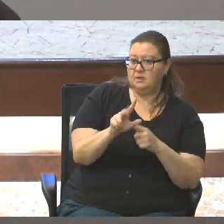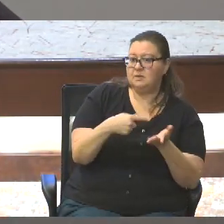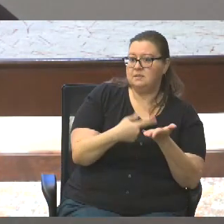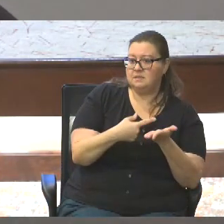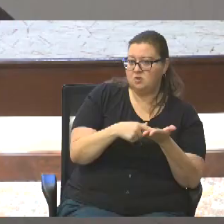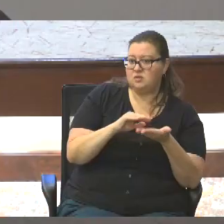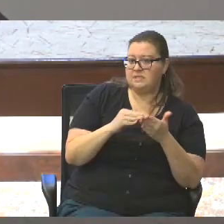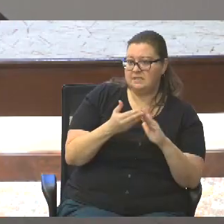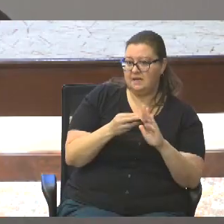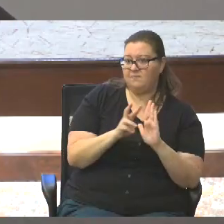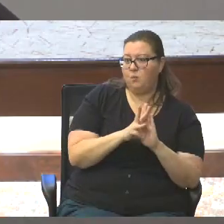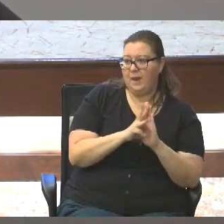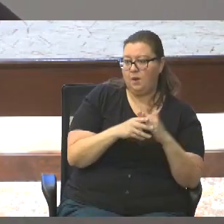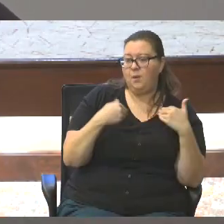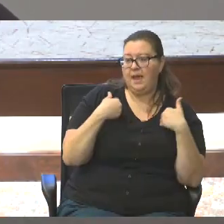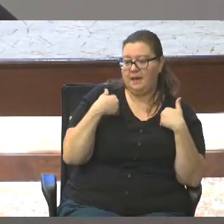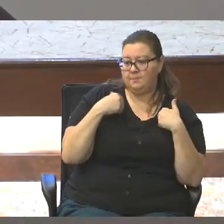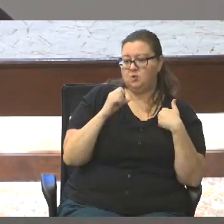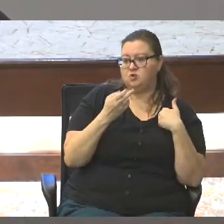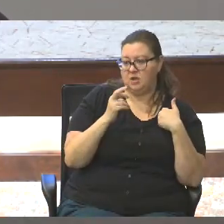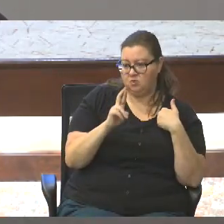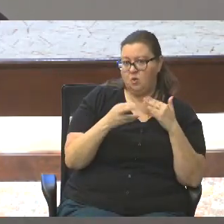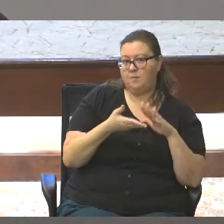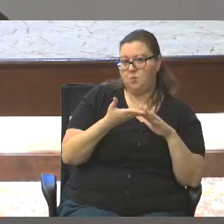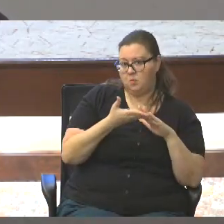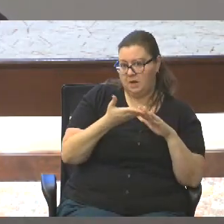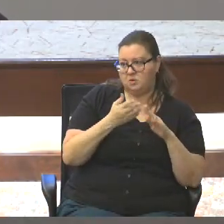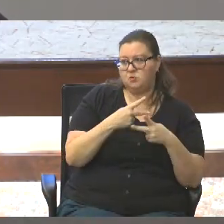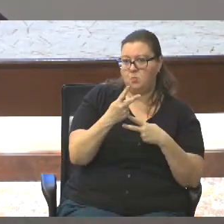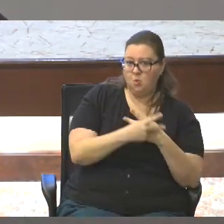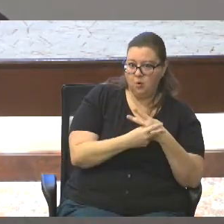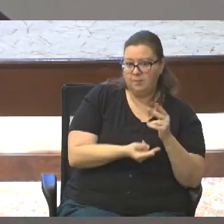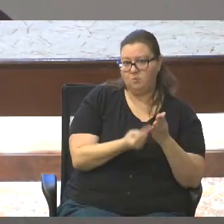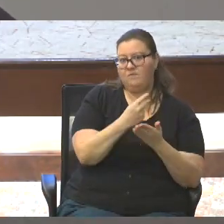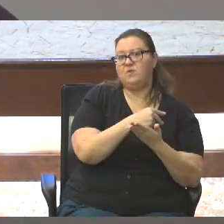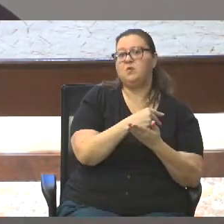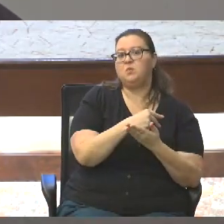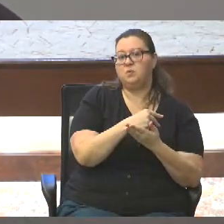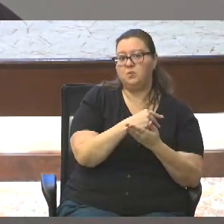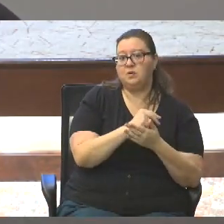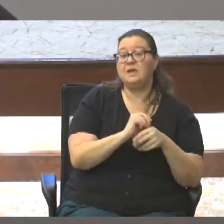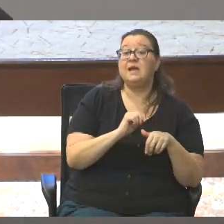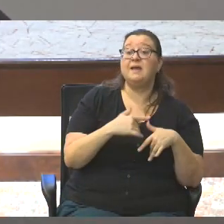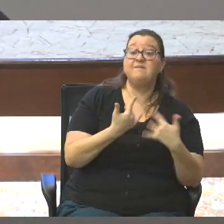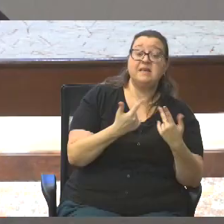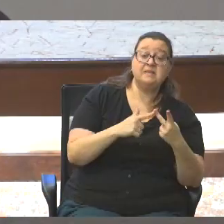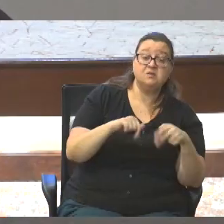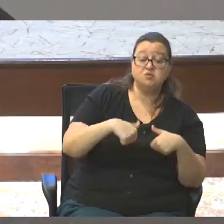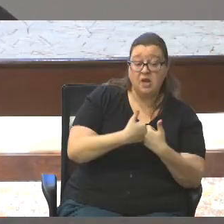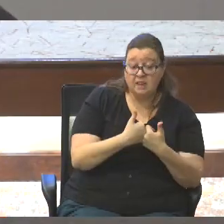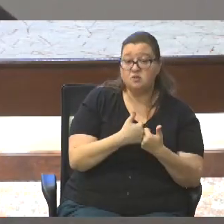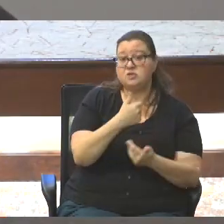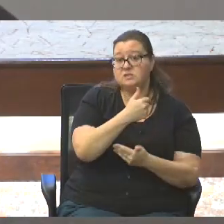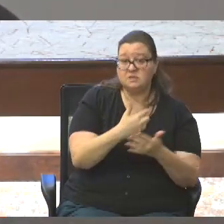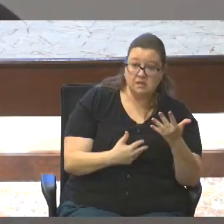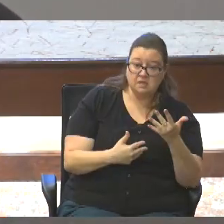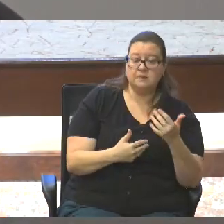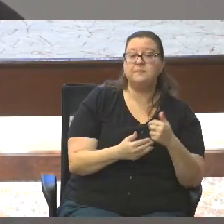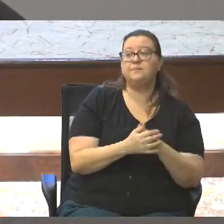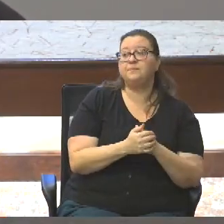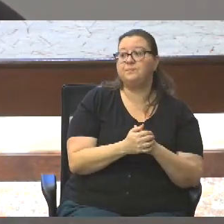City of Waco Animal Shelters operations, an overview of current program, initiatives, events, challenges. There's a few of those